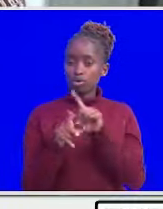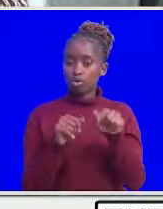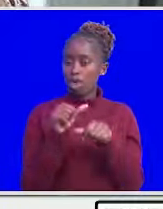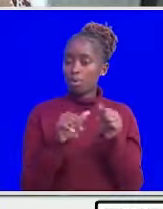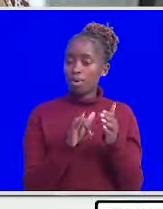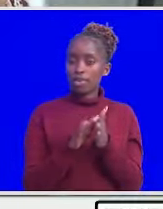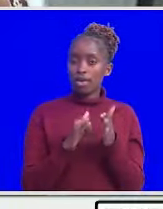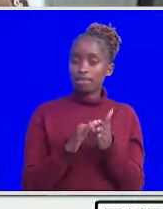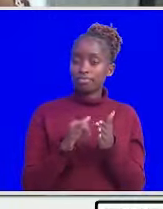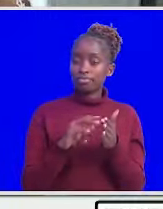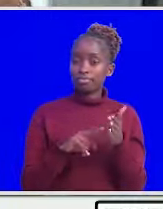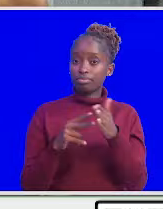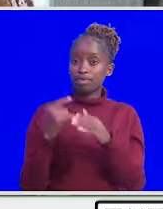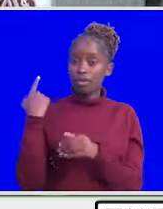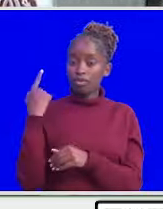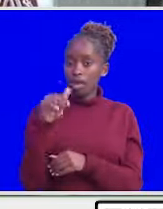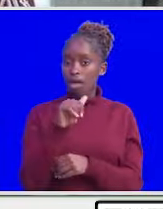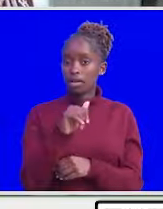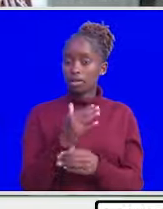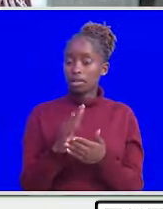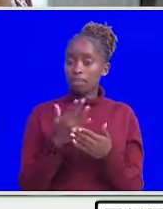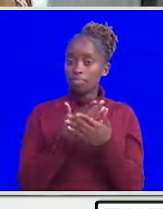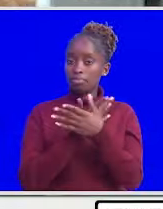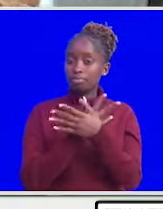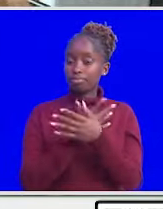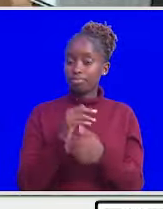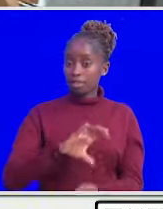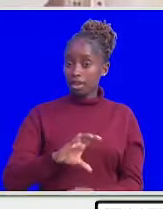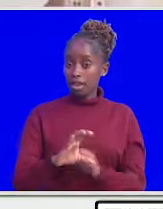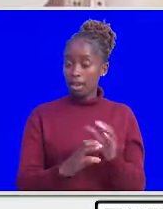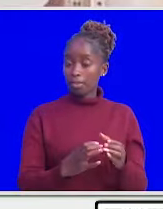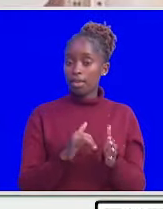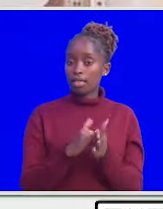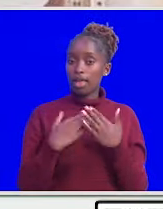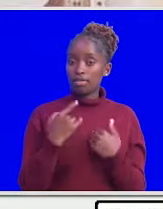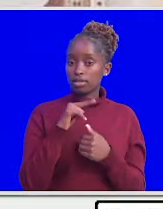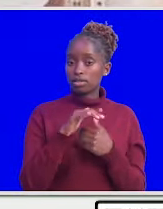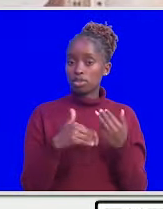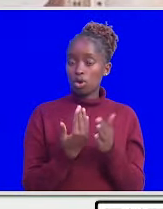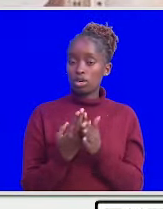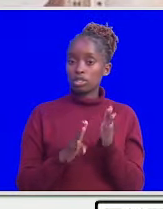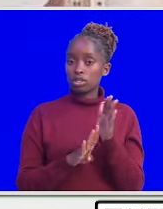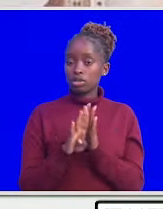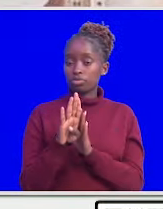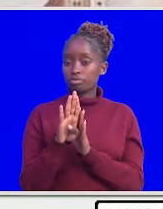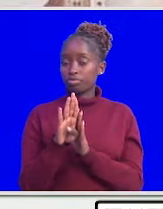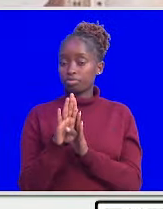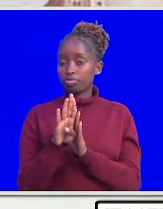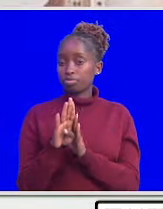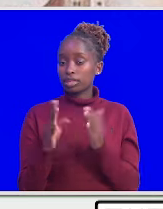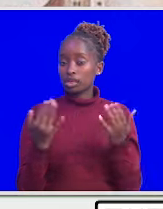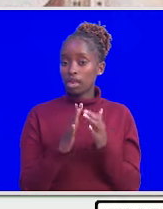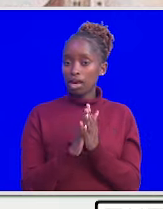the contract to a German company, GSEC Devrient Currency Technologies, to print the new notes, with